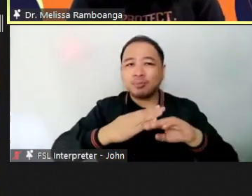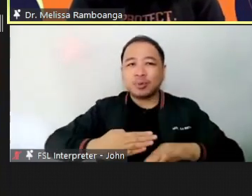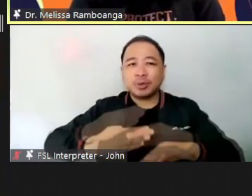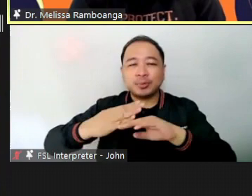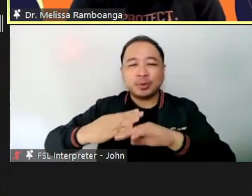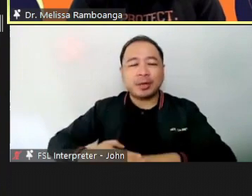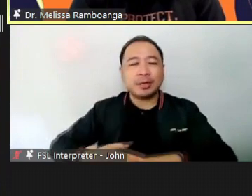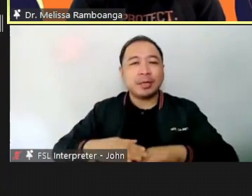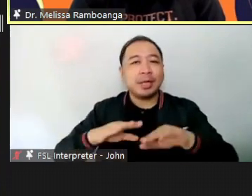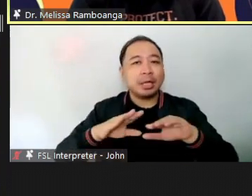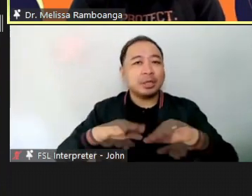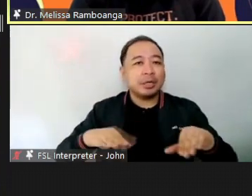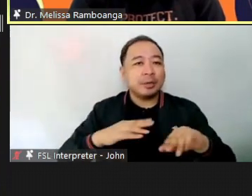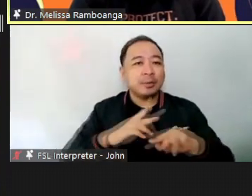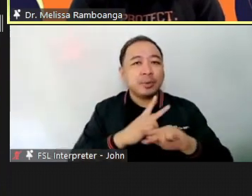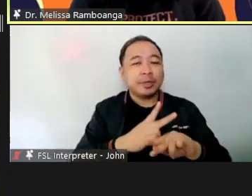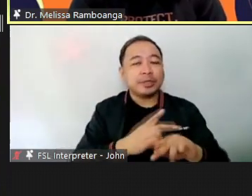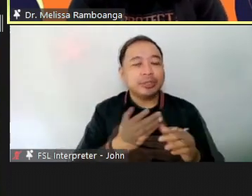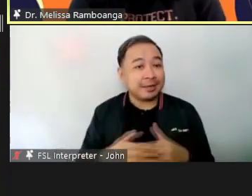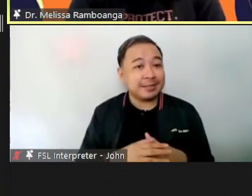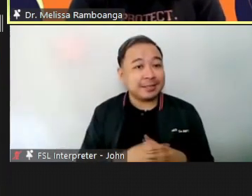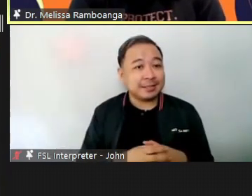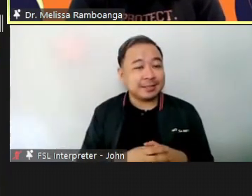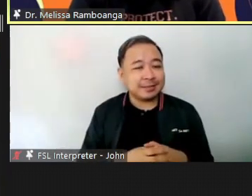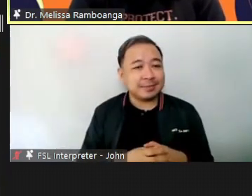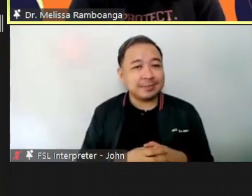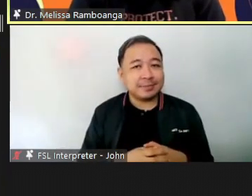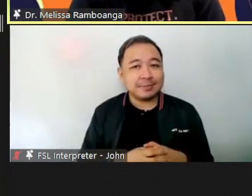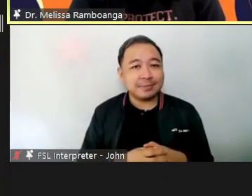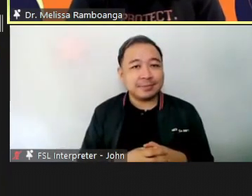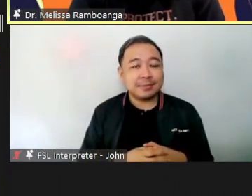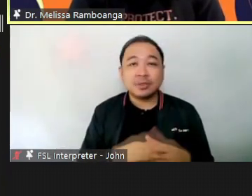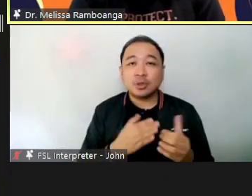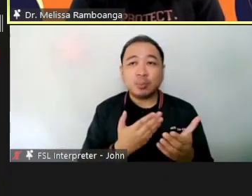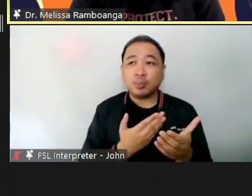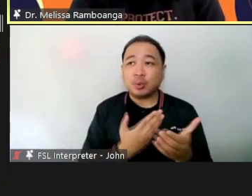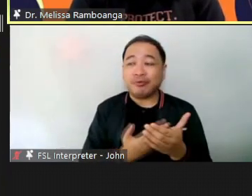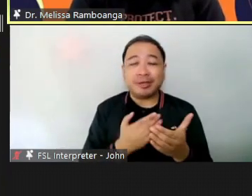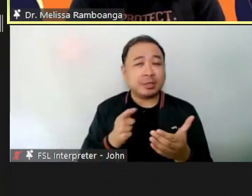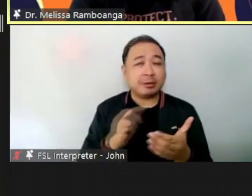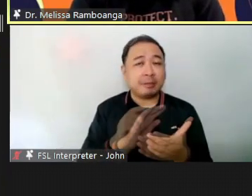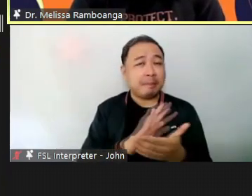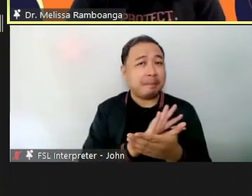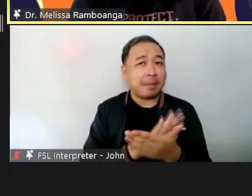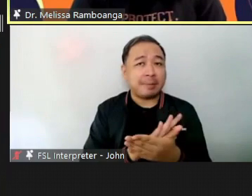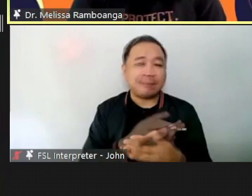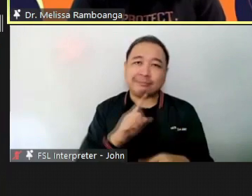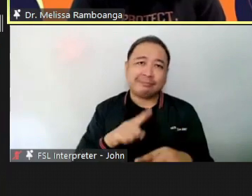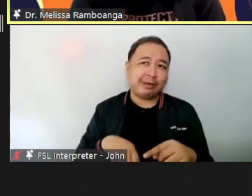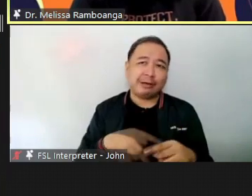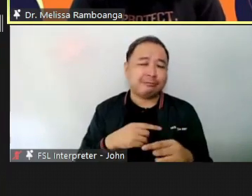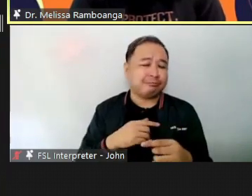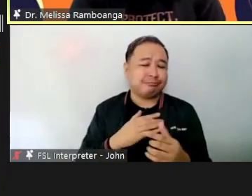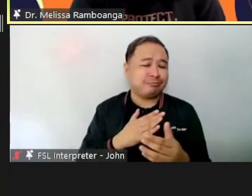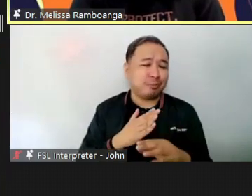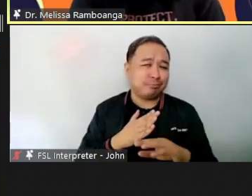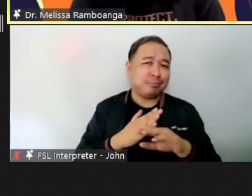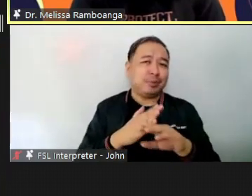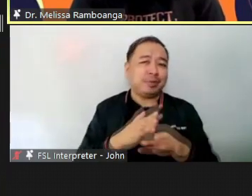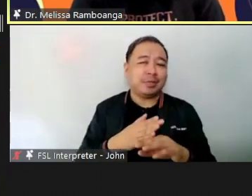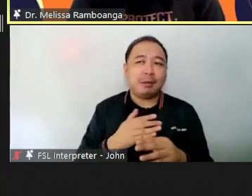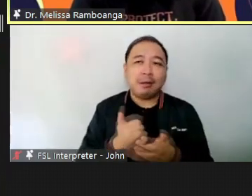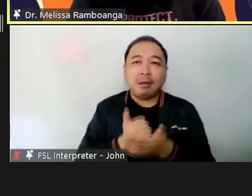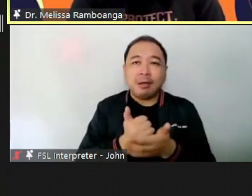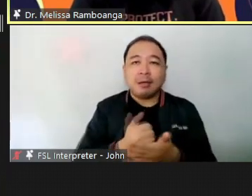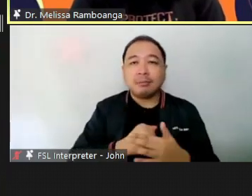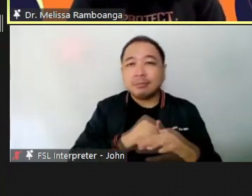services, training, and research, proving that no pandemic can stop us from helping and advocating for children in